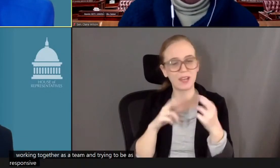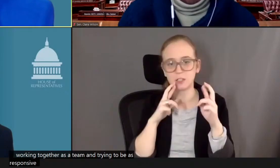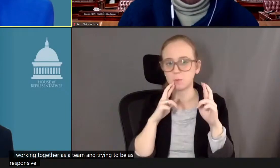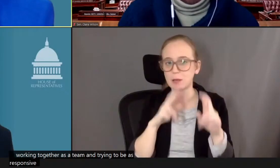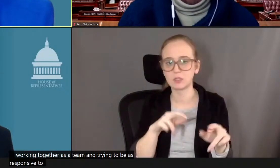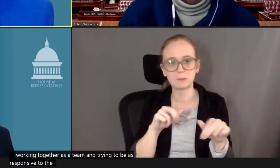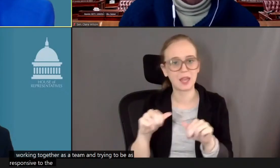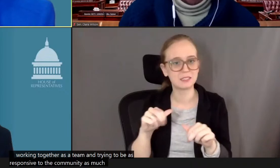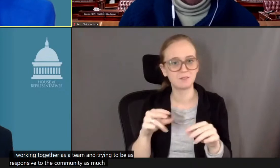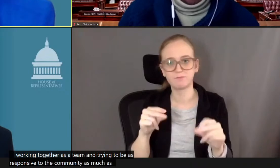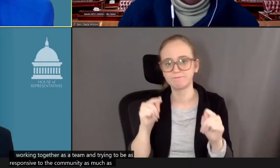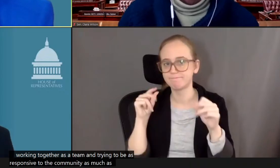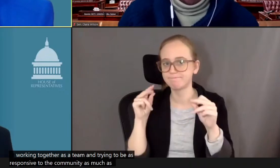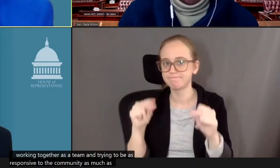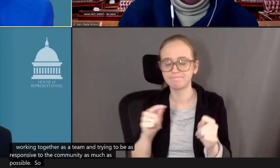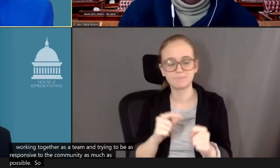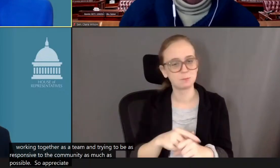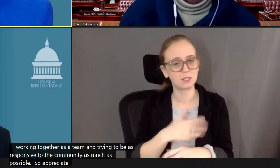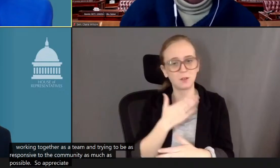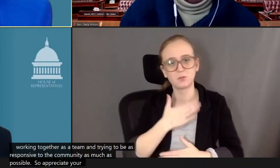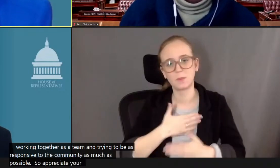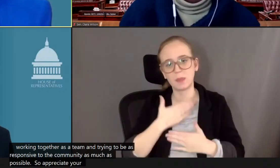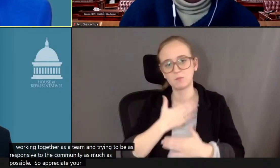as possible. So appreciate your patience.